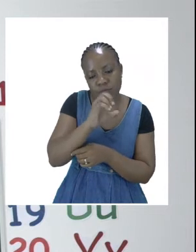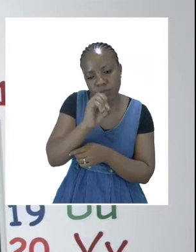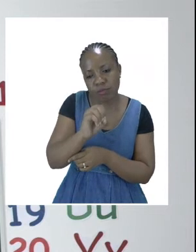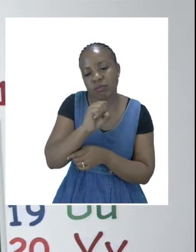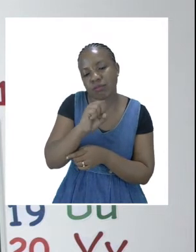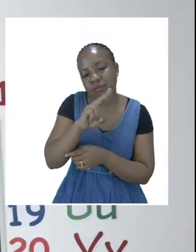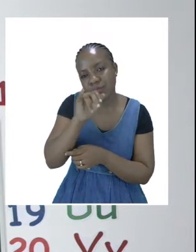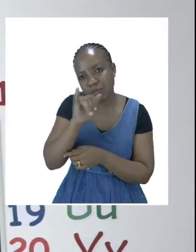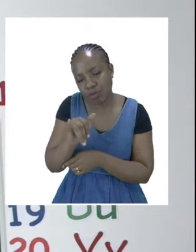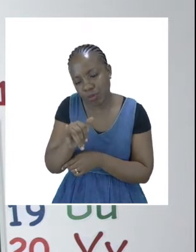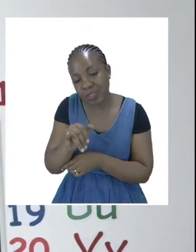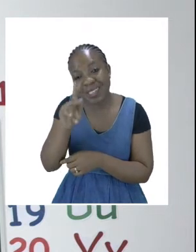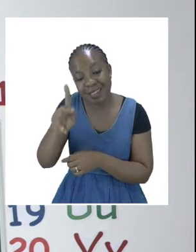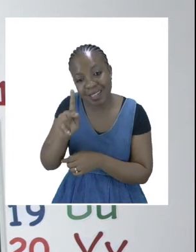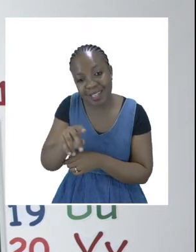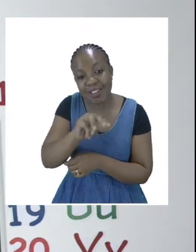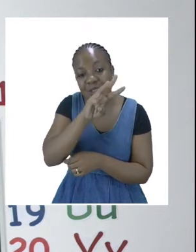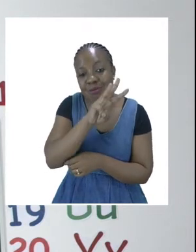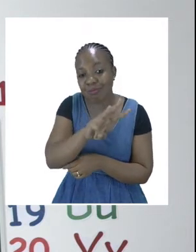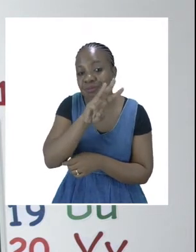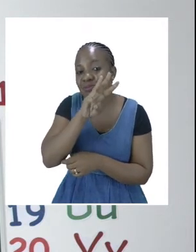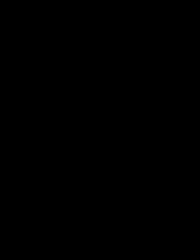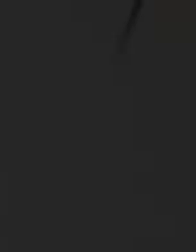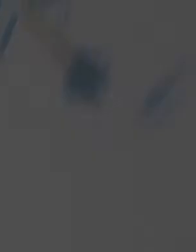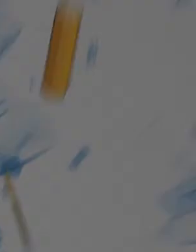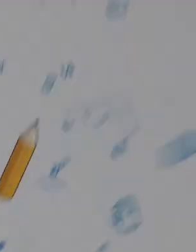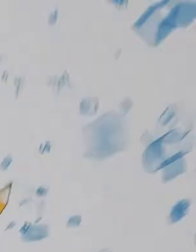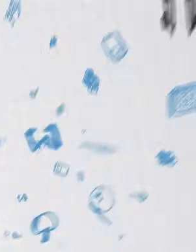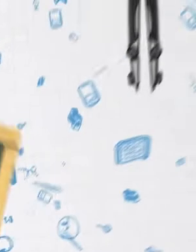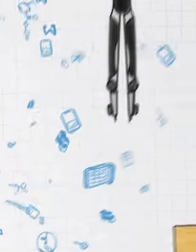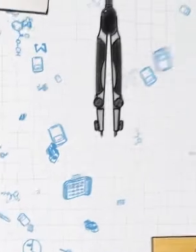our website, Zoshi Online.